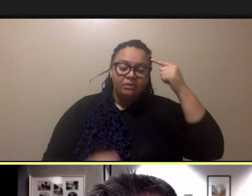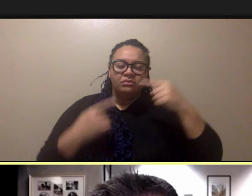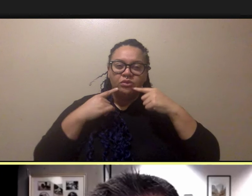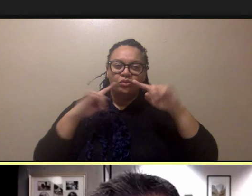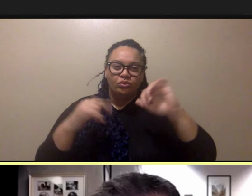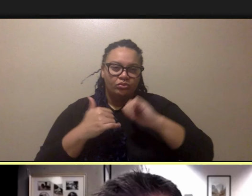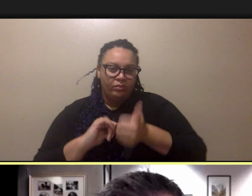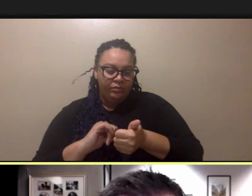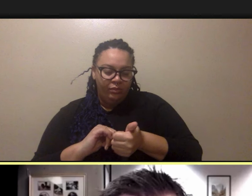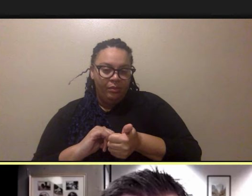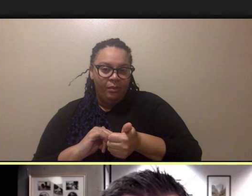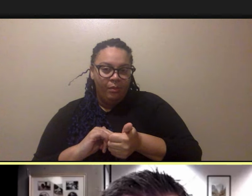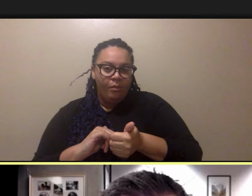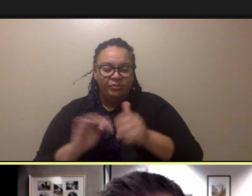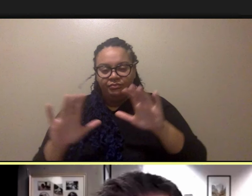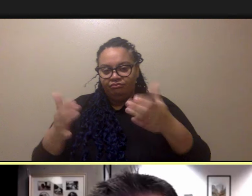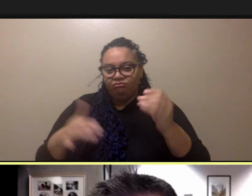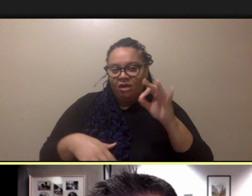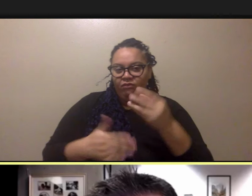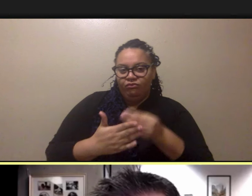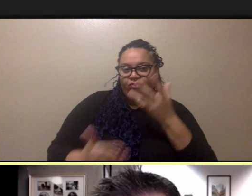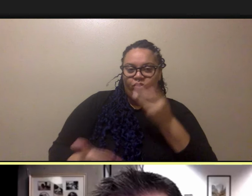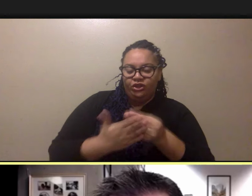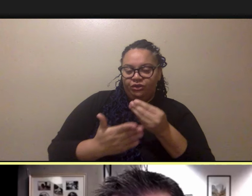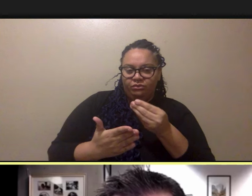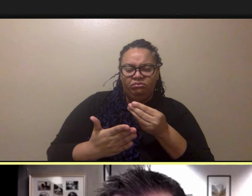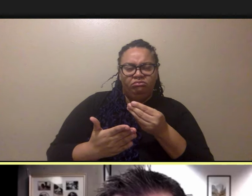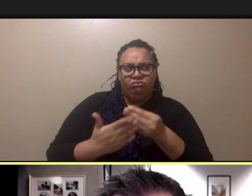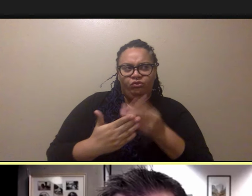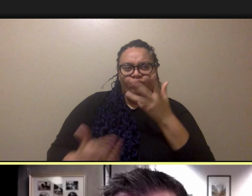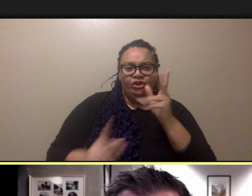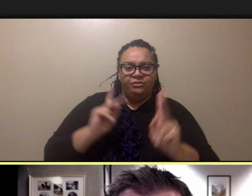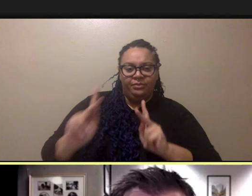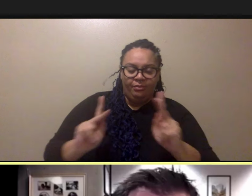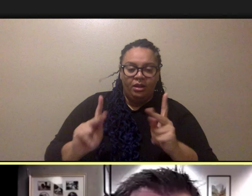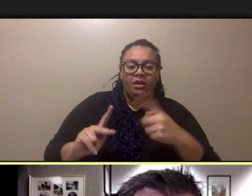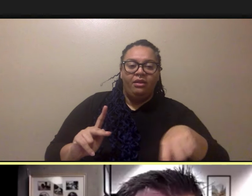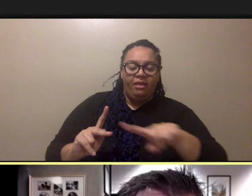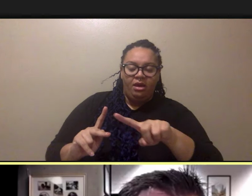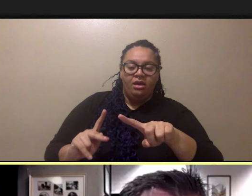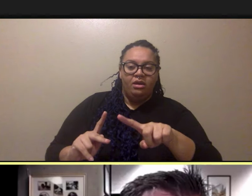was a congress of essentially the rich people. And